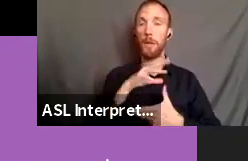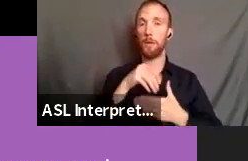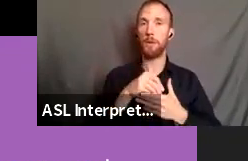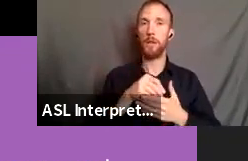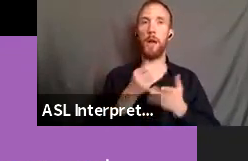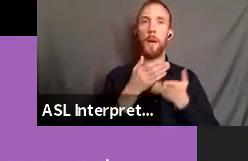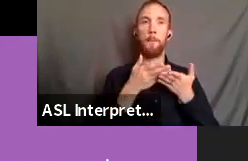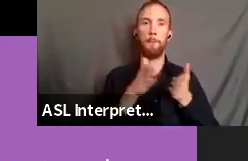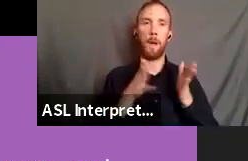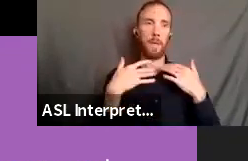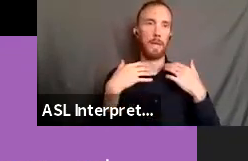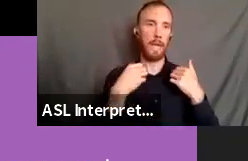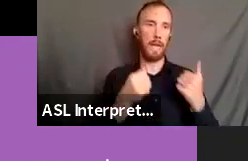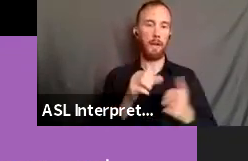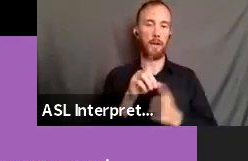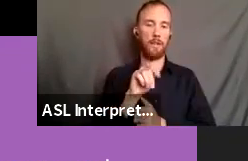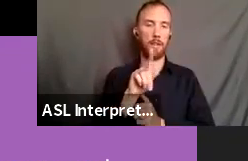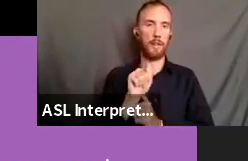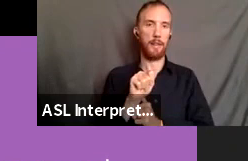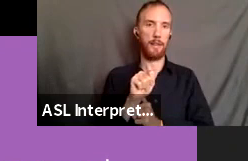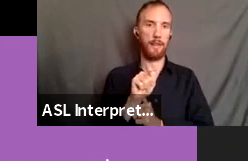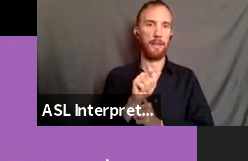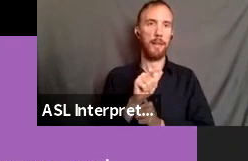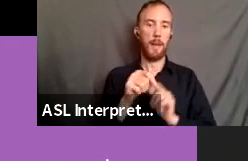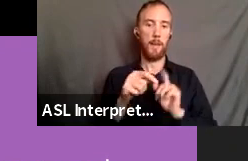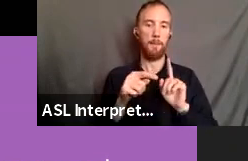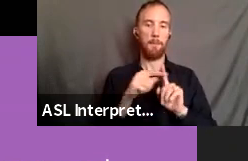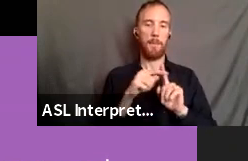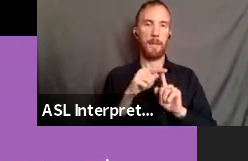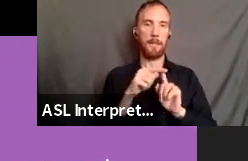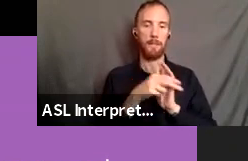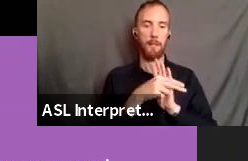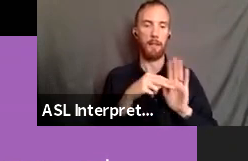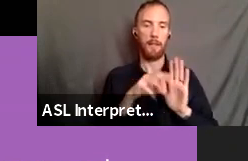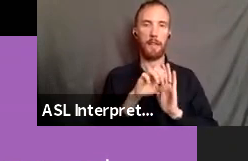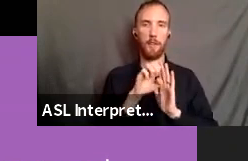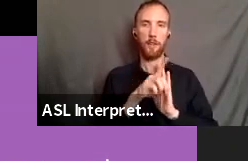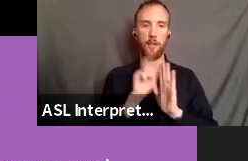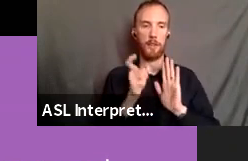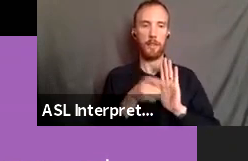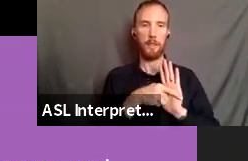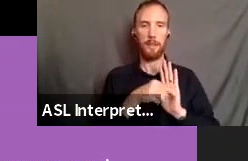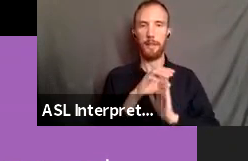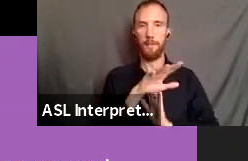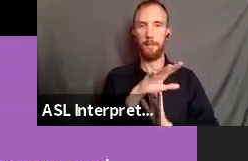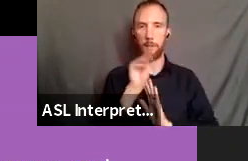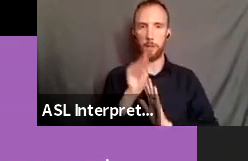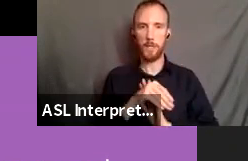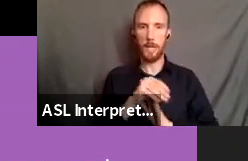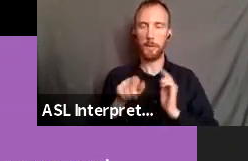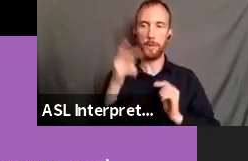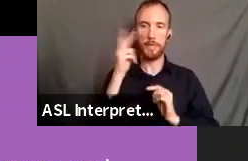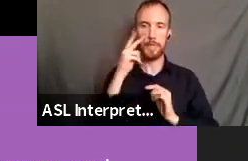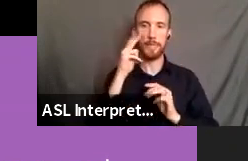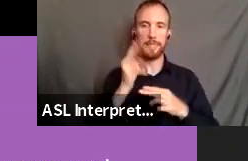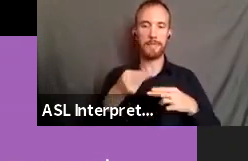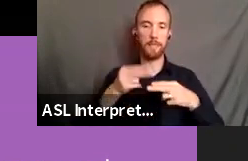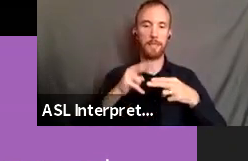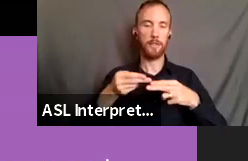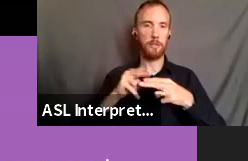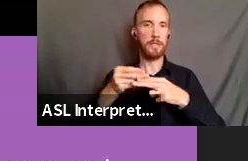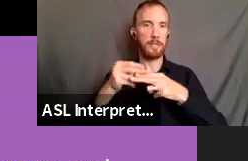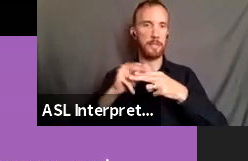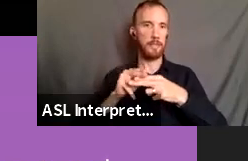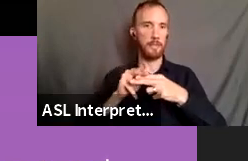positivity rates approaching five percent an increase and an increase in rolling average case of of cases